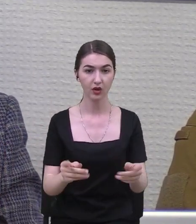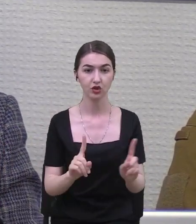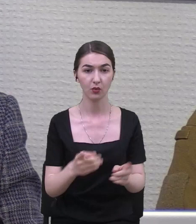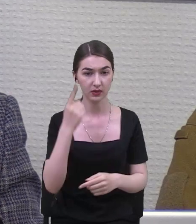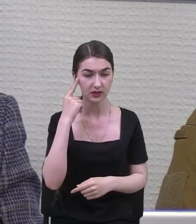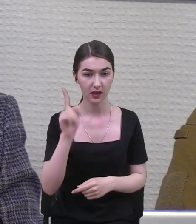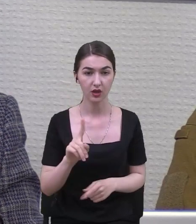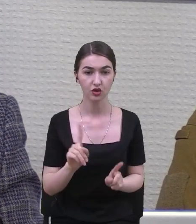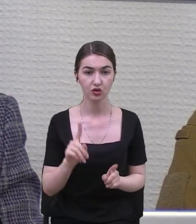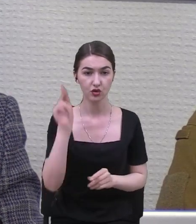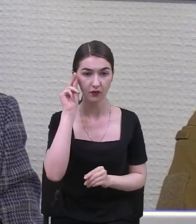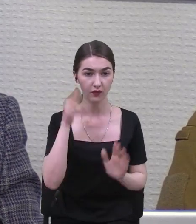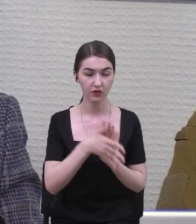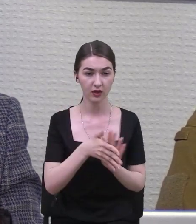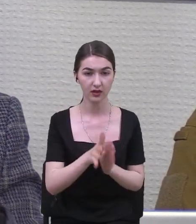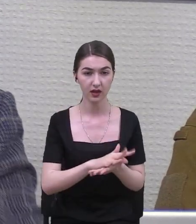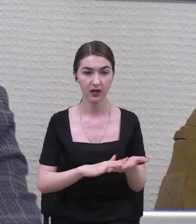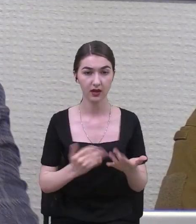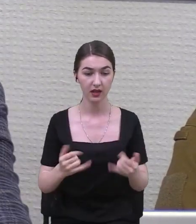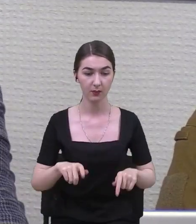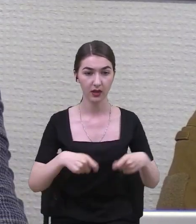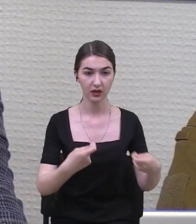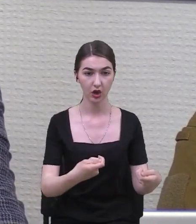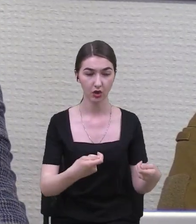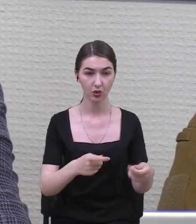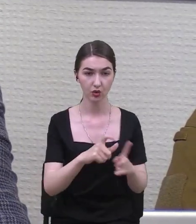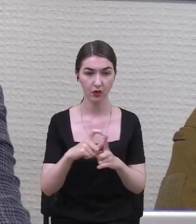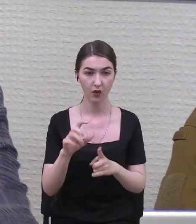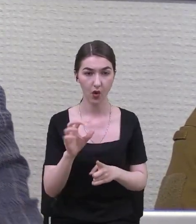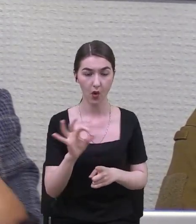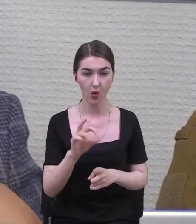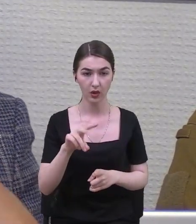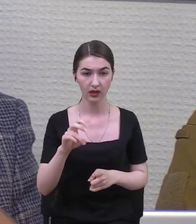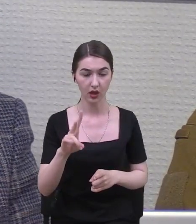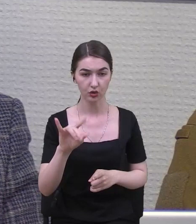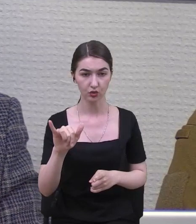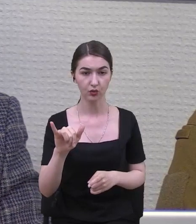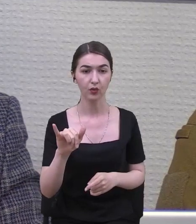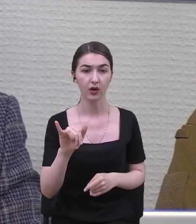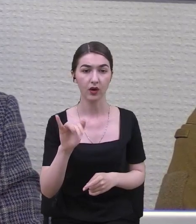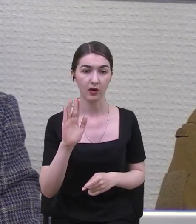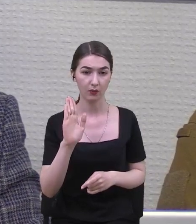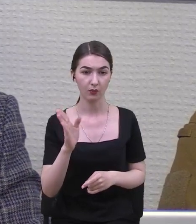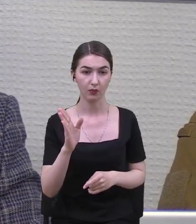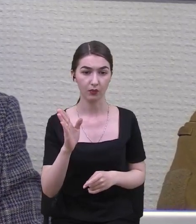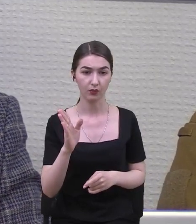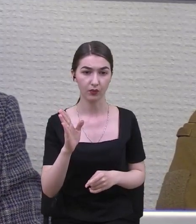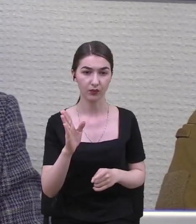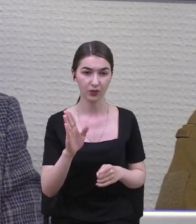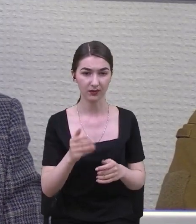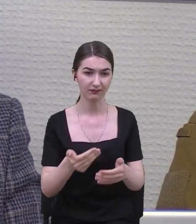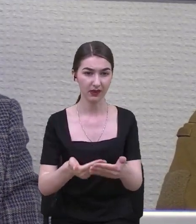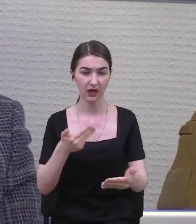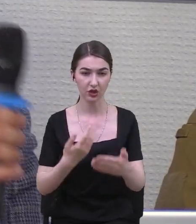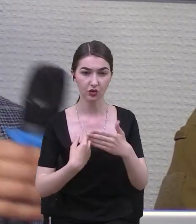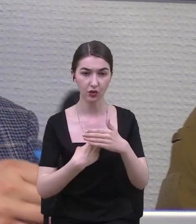because he will have to leave earlier. And then it will be Stephanie, and then I'll recap the final one